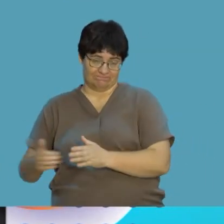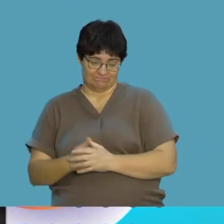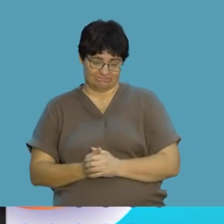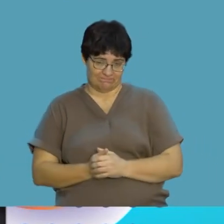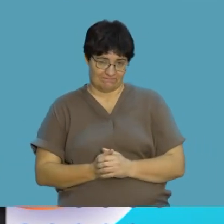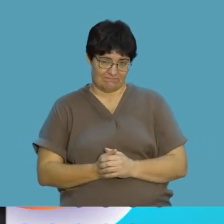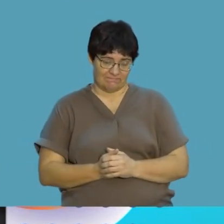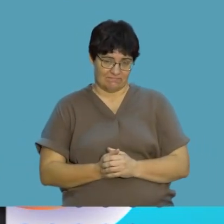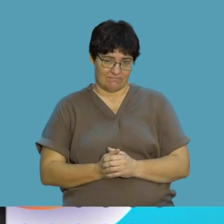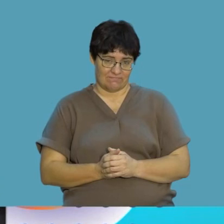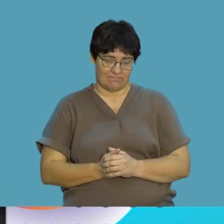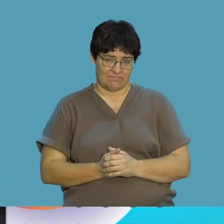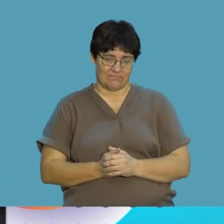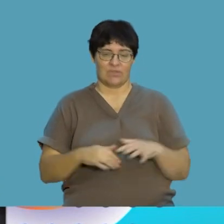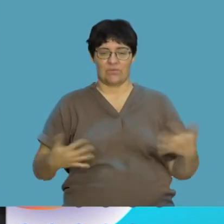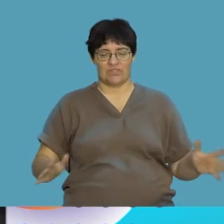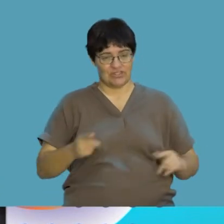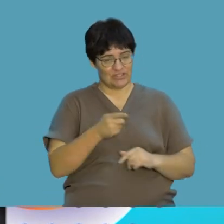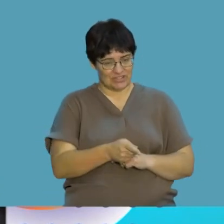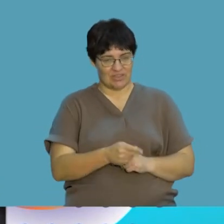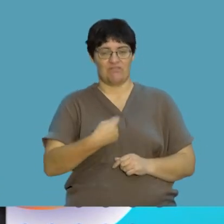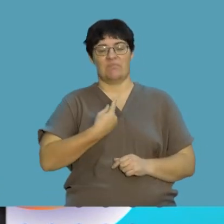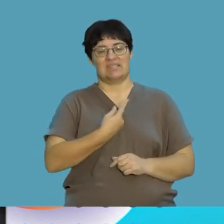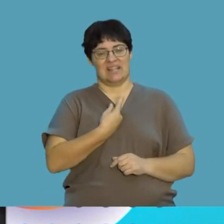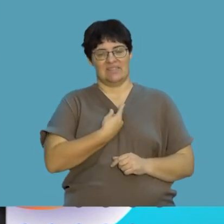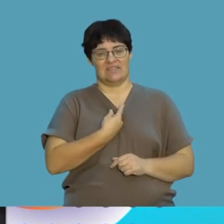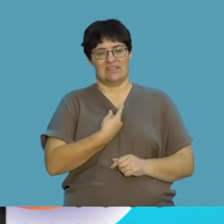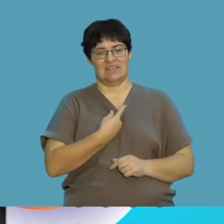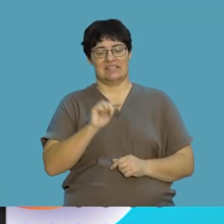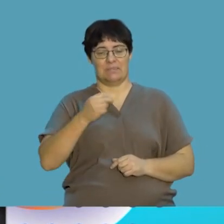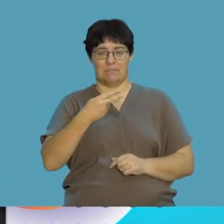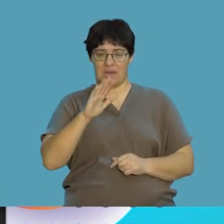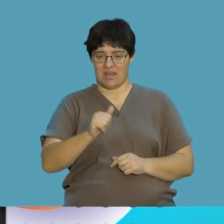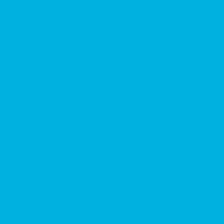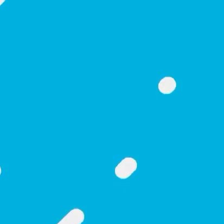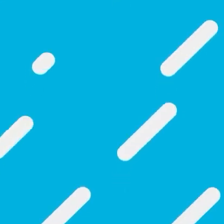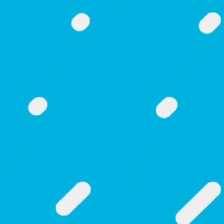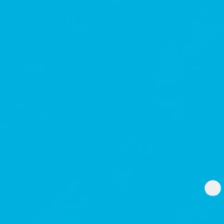With that said, from myself, Themba Ncube, it's cheers and bye-bye for now.